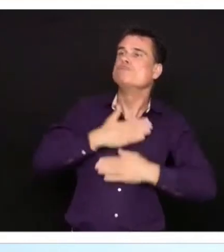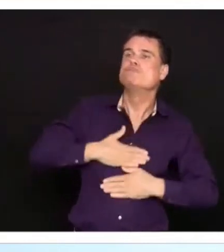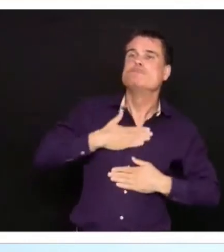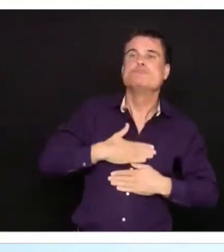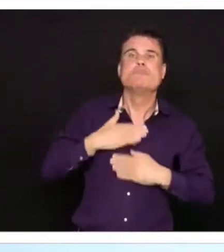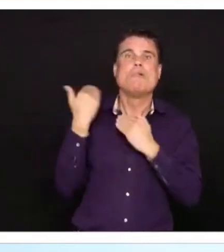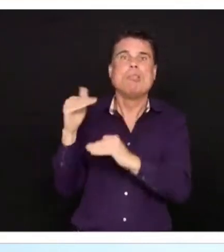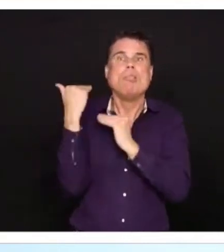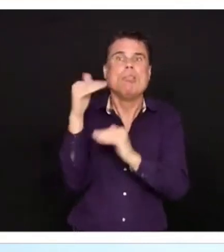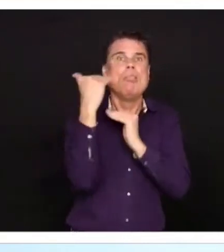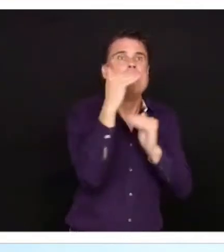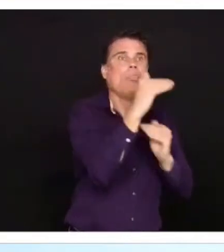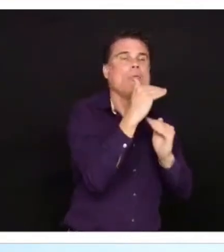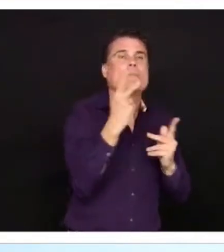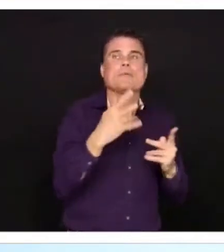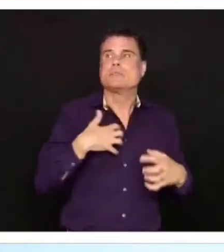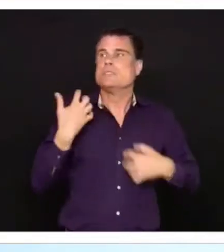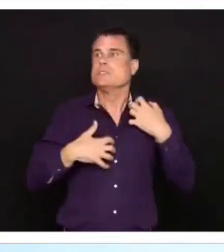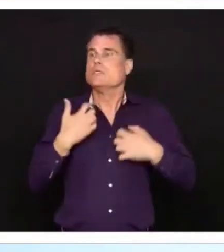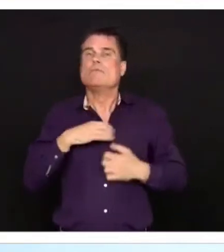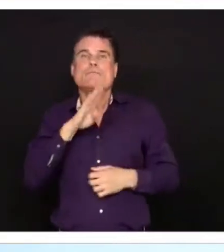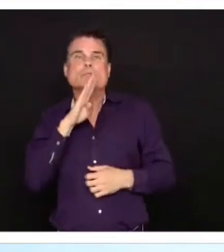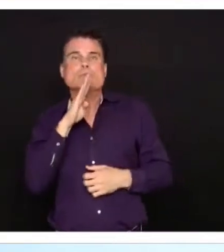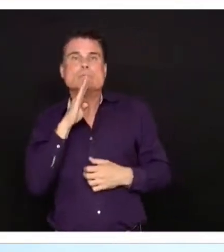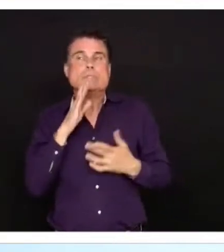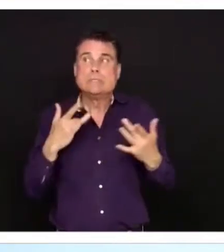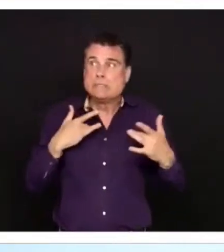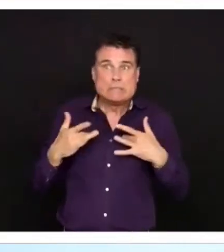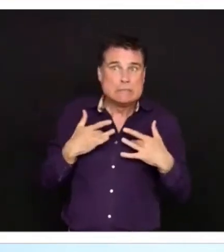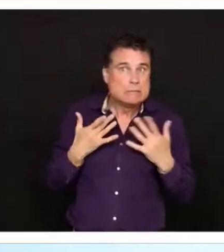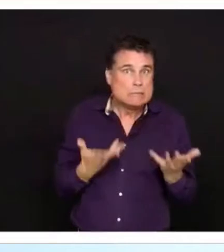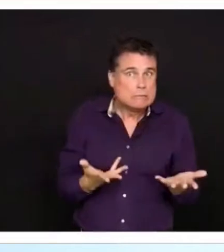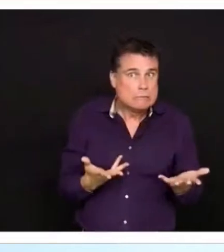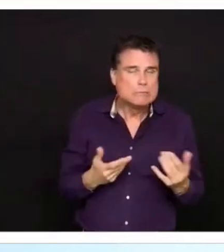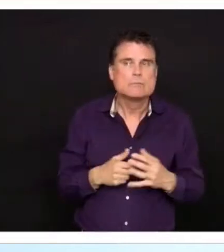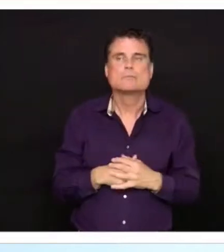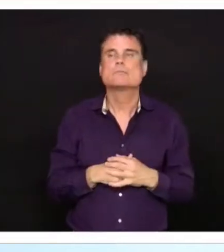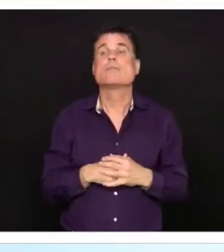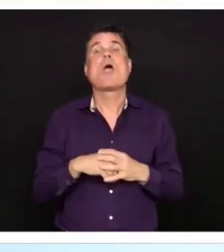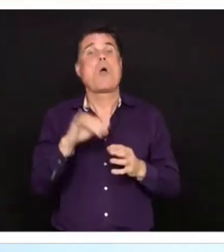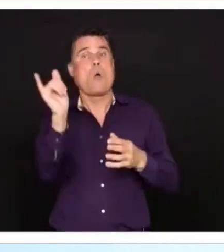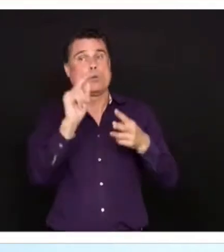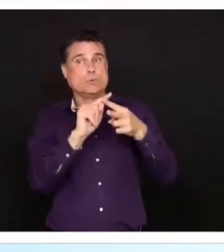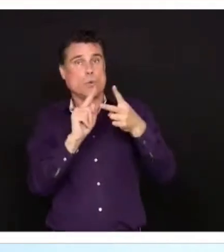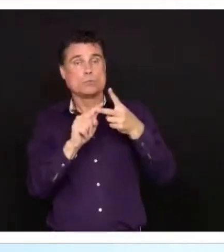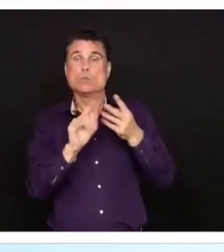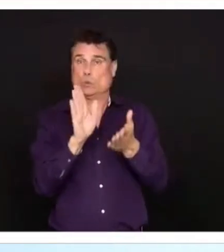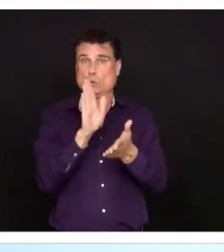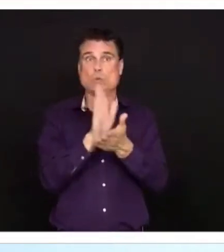given how you envision the schools to operate, is it realistic to expect those